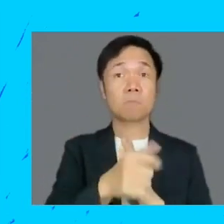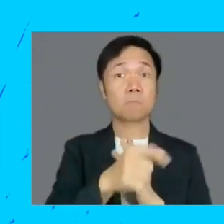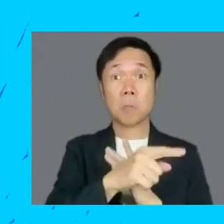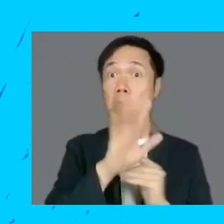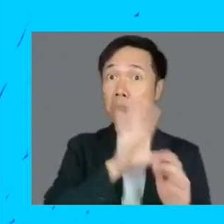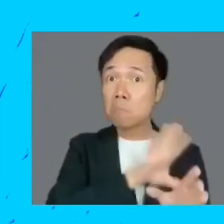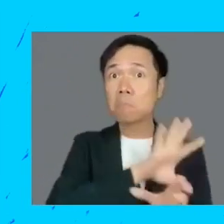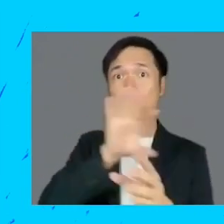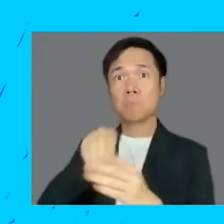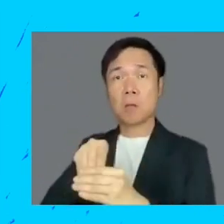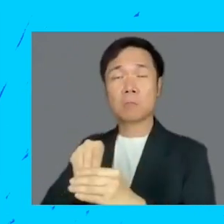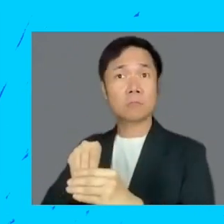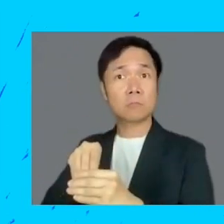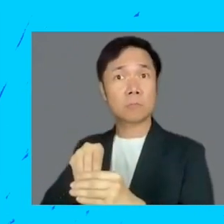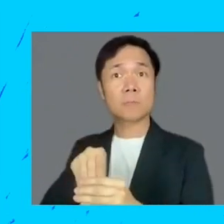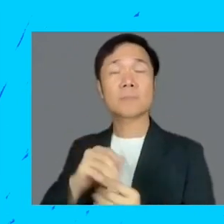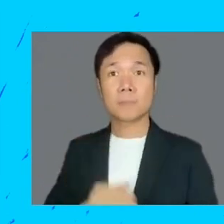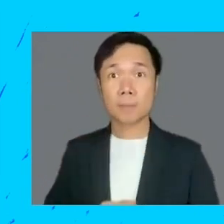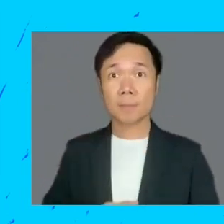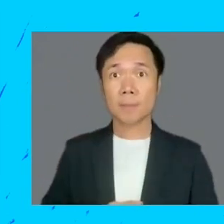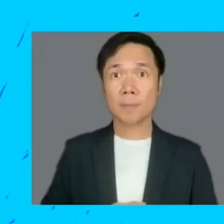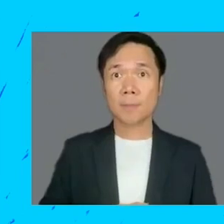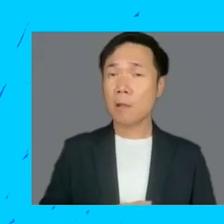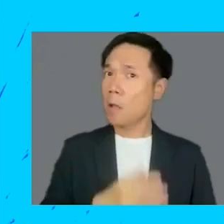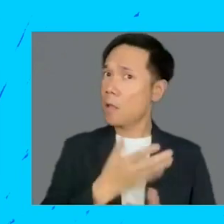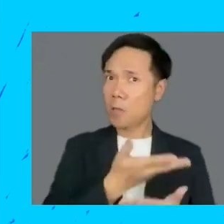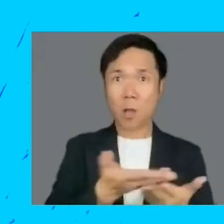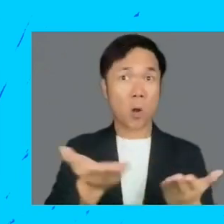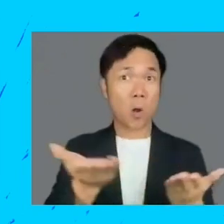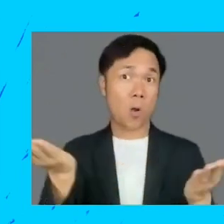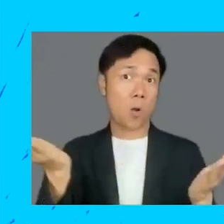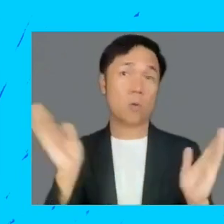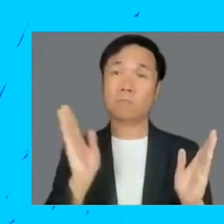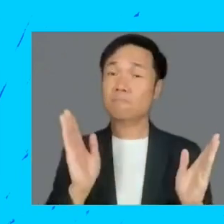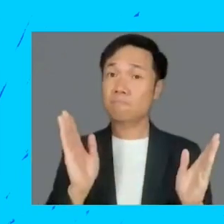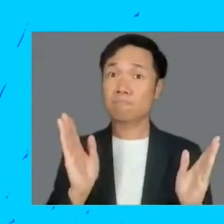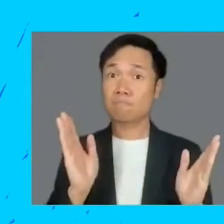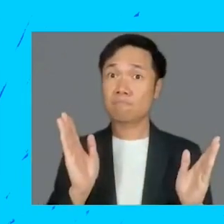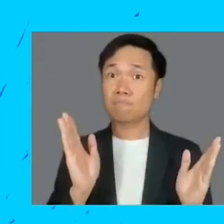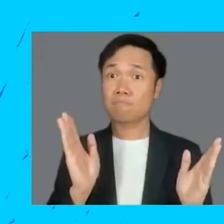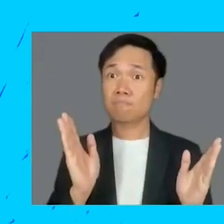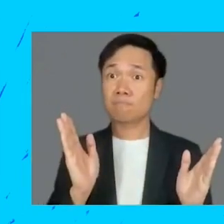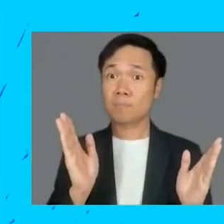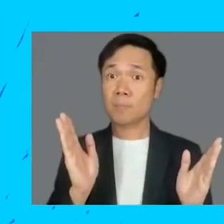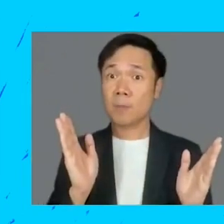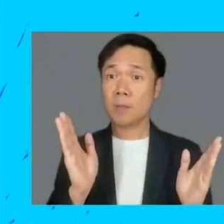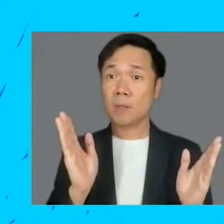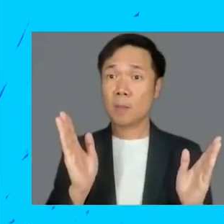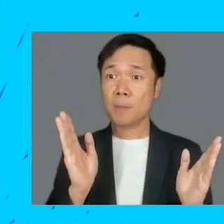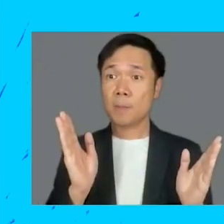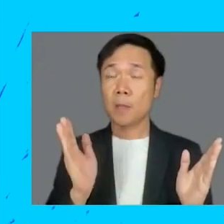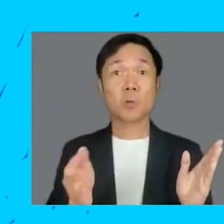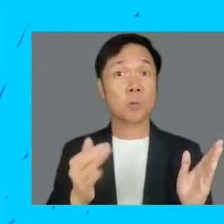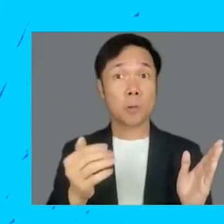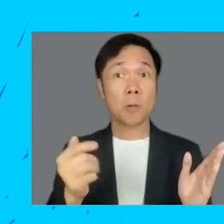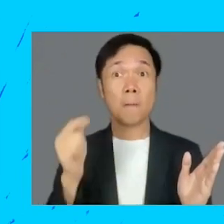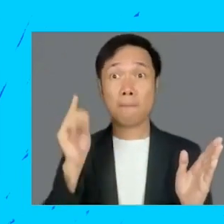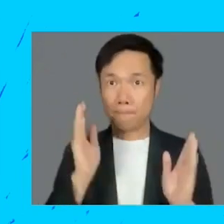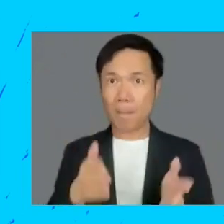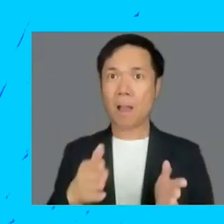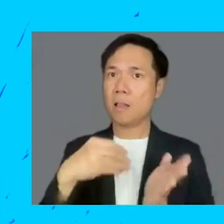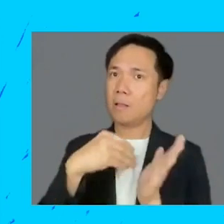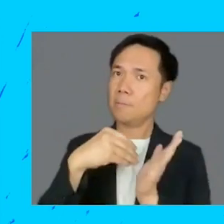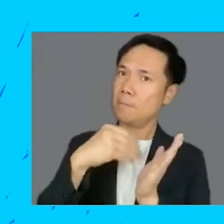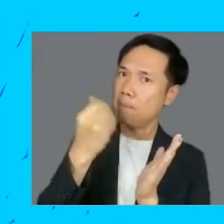a contribution. And just like any other service that we need or procure, we need to